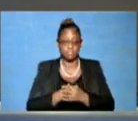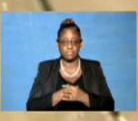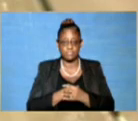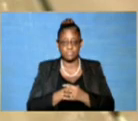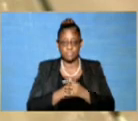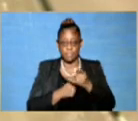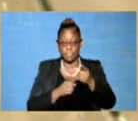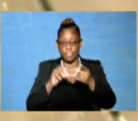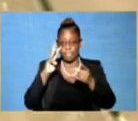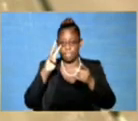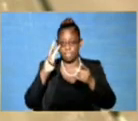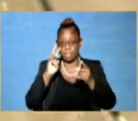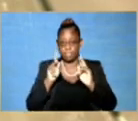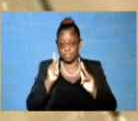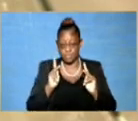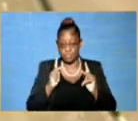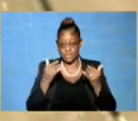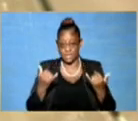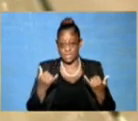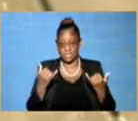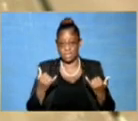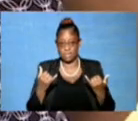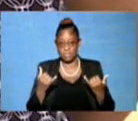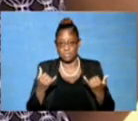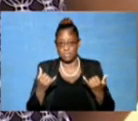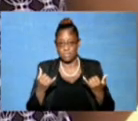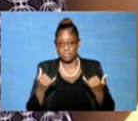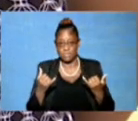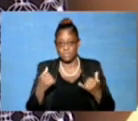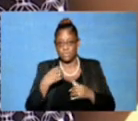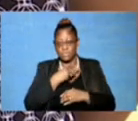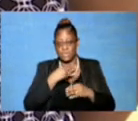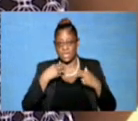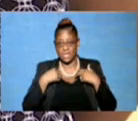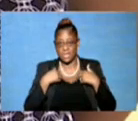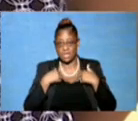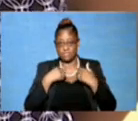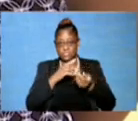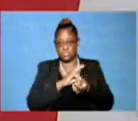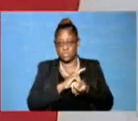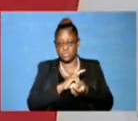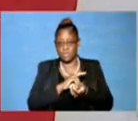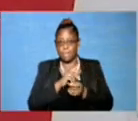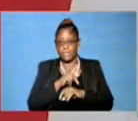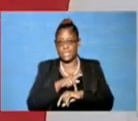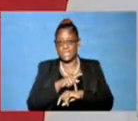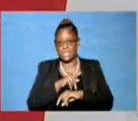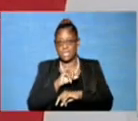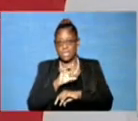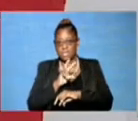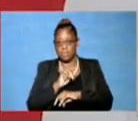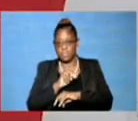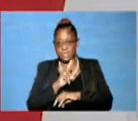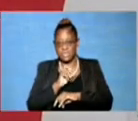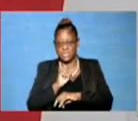With 66 dengue infections on record, President of the Physicians and Consultants Association, Dr. Sabriquet Pinder, says the spike in